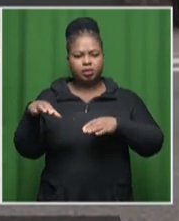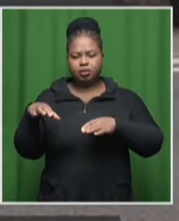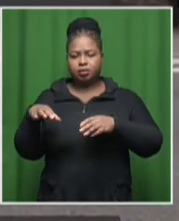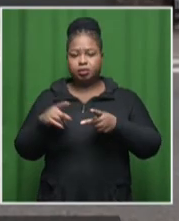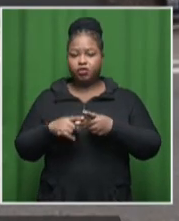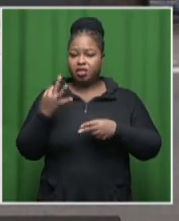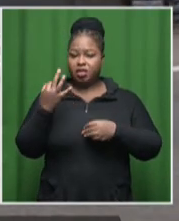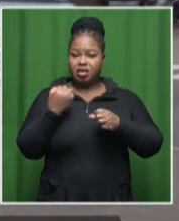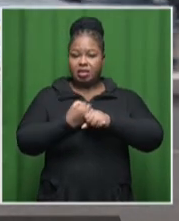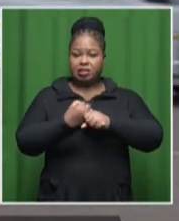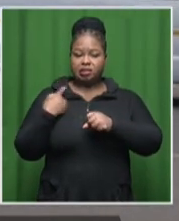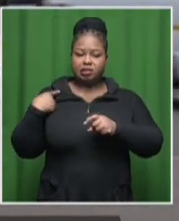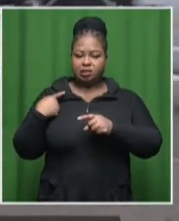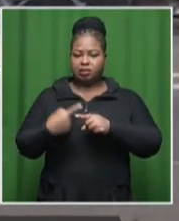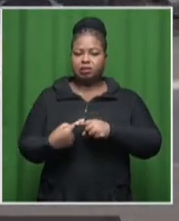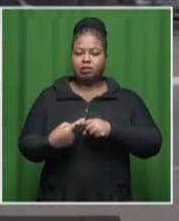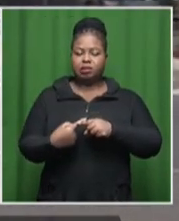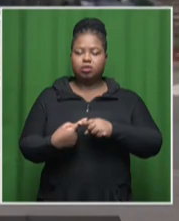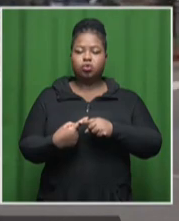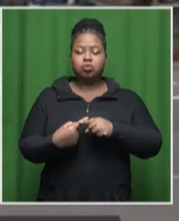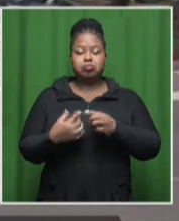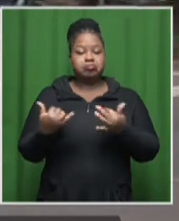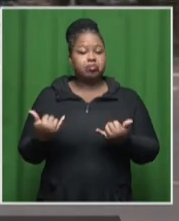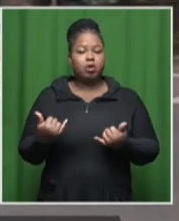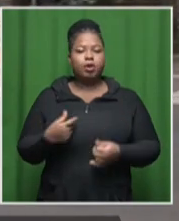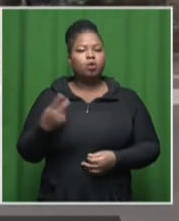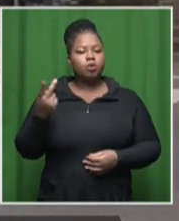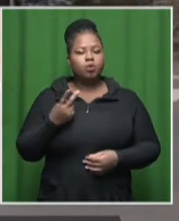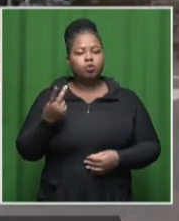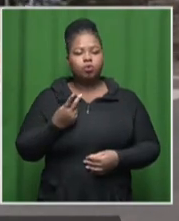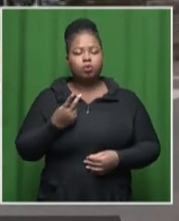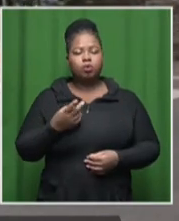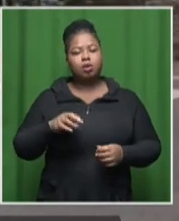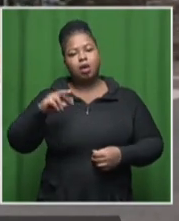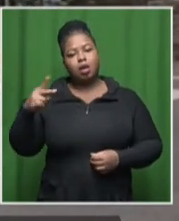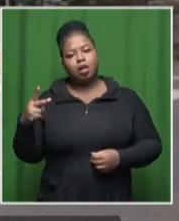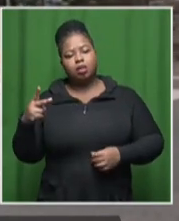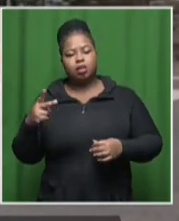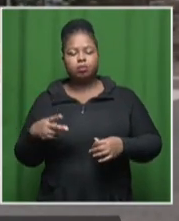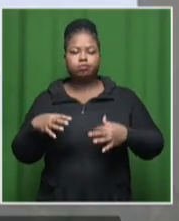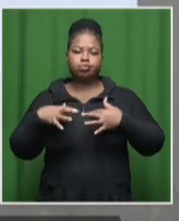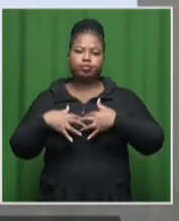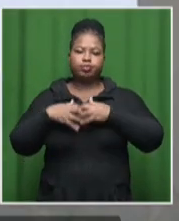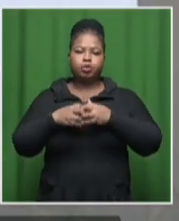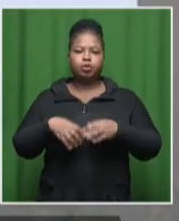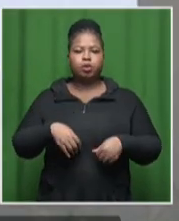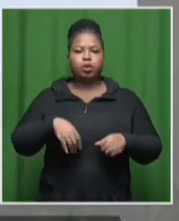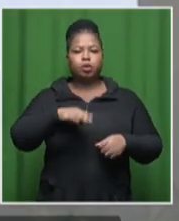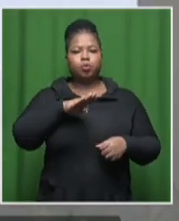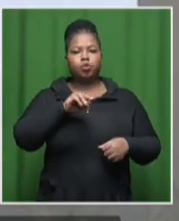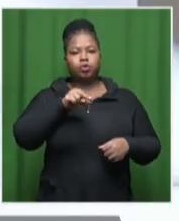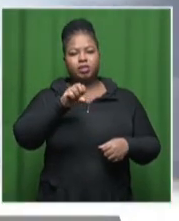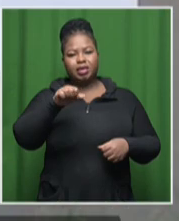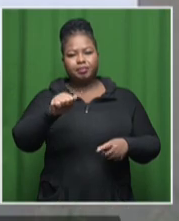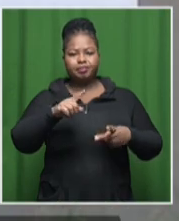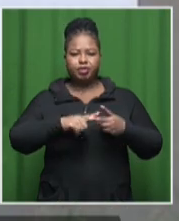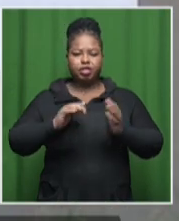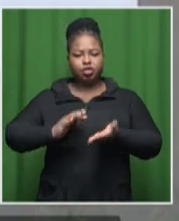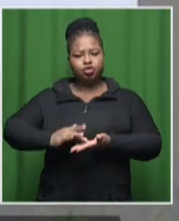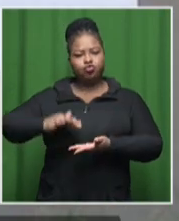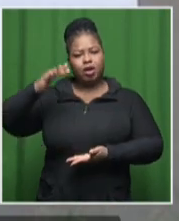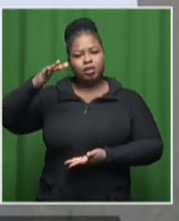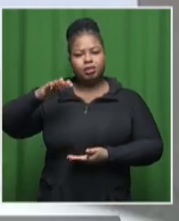3 years, the Time to Rise. And you also have other formations like Build One SA, Rise Mzansi, and as I